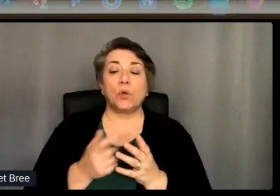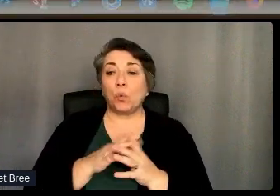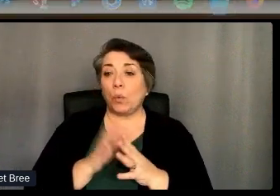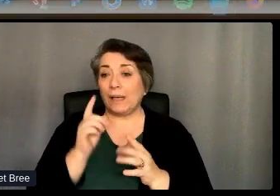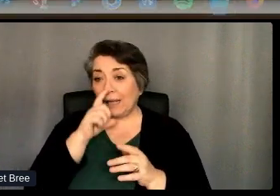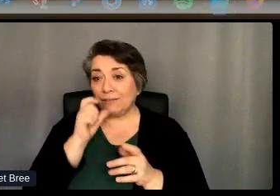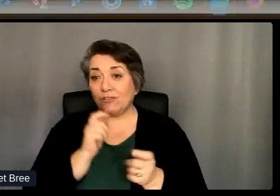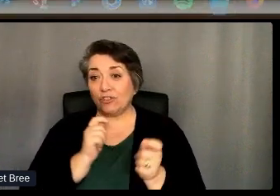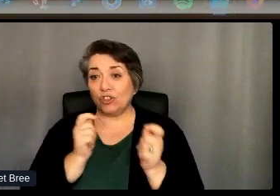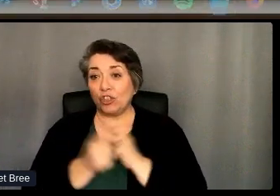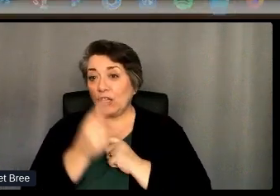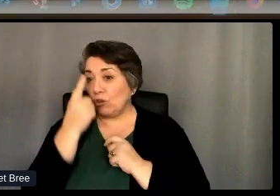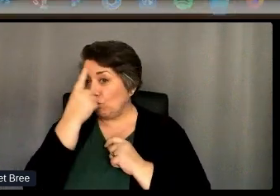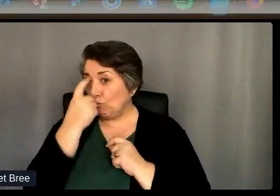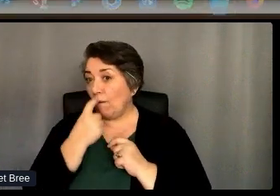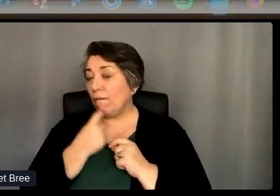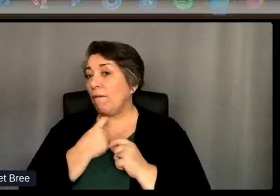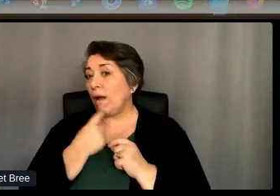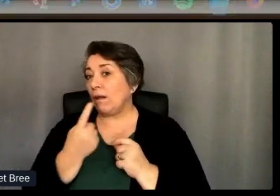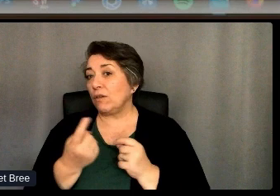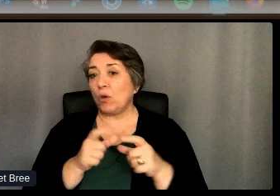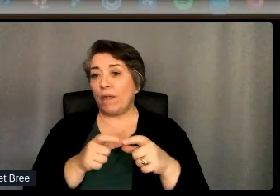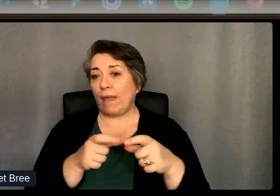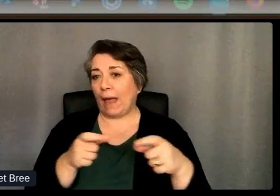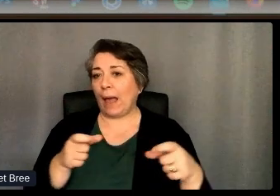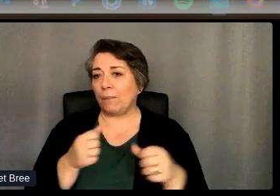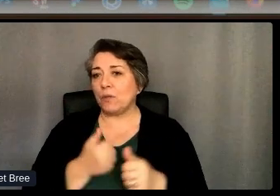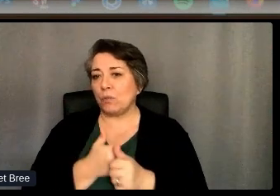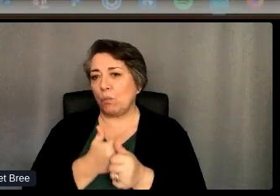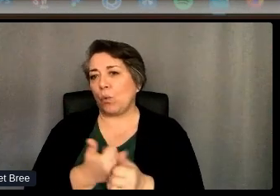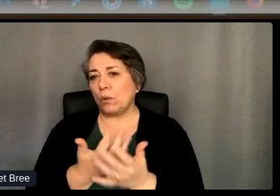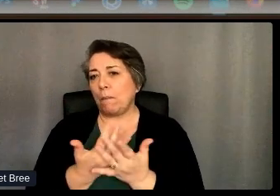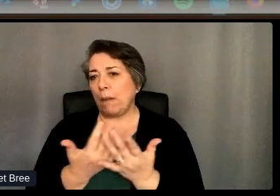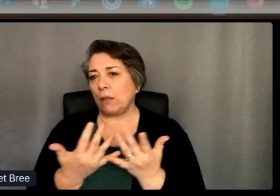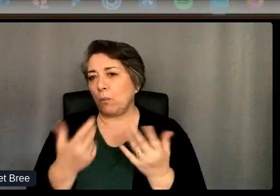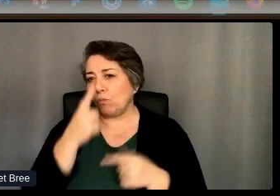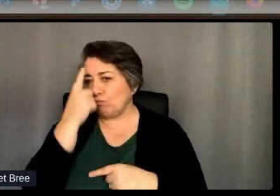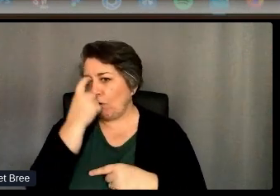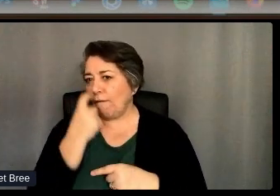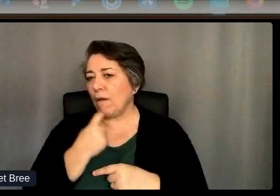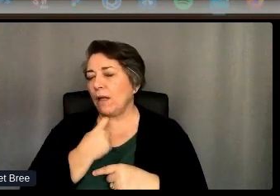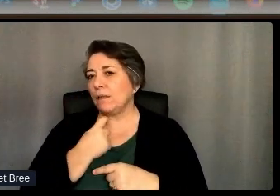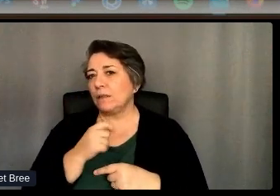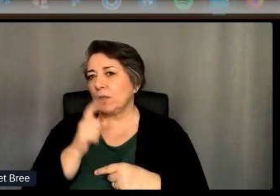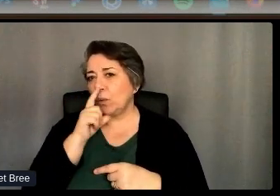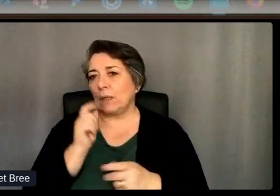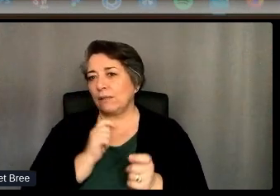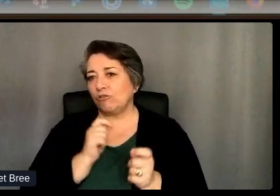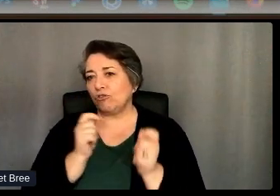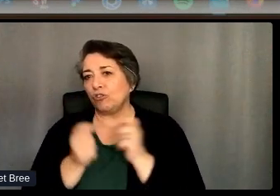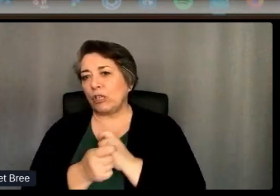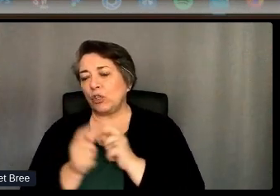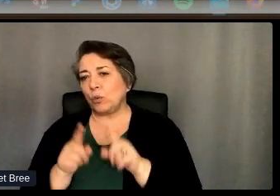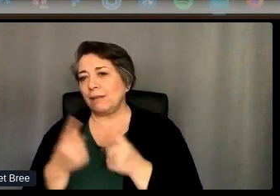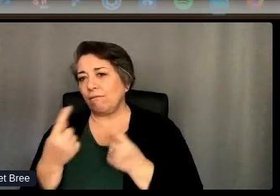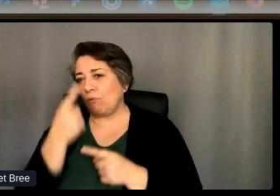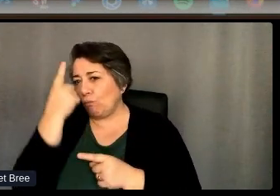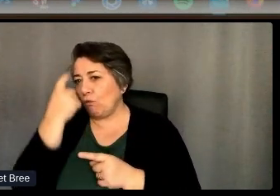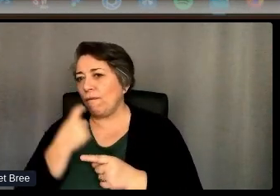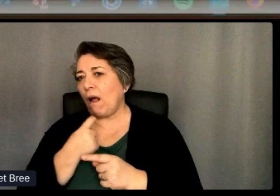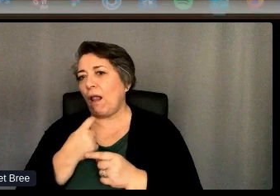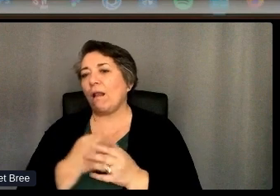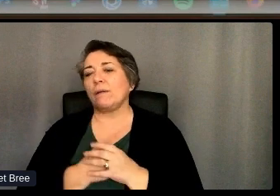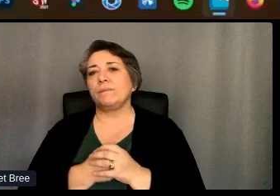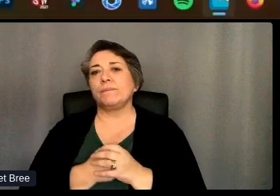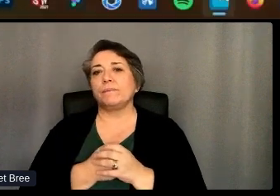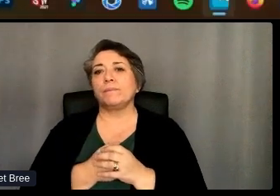hub supports multiple profiles, and we can have it switch between profiles as well. Now, I